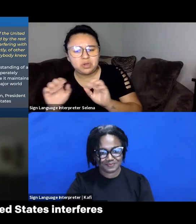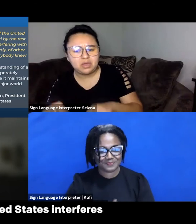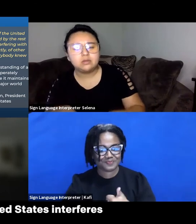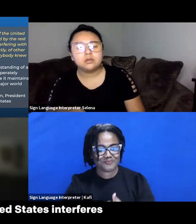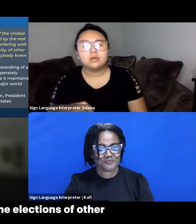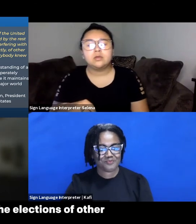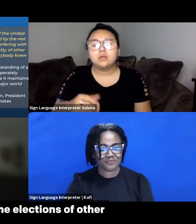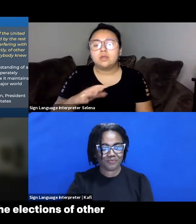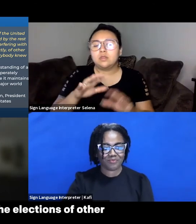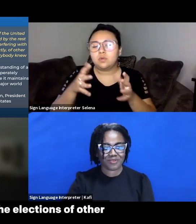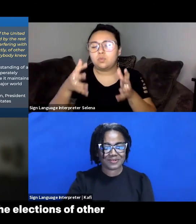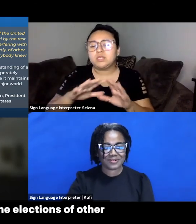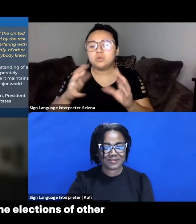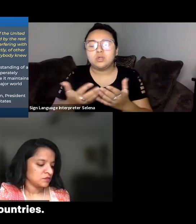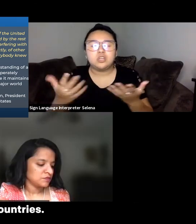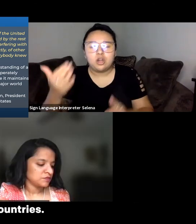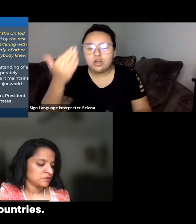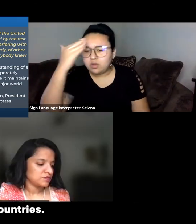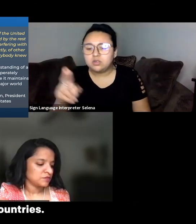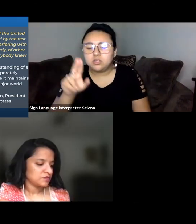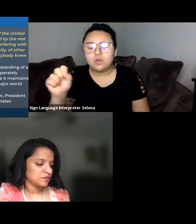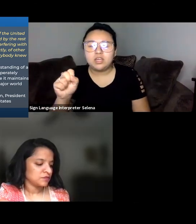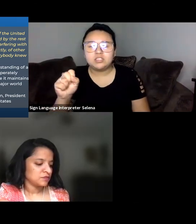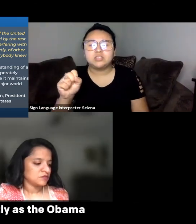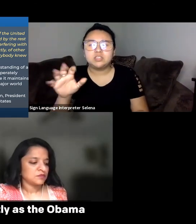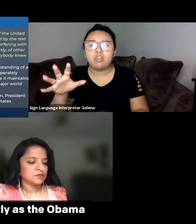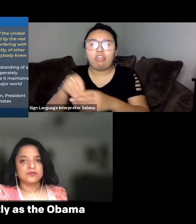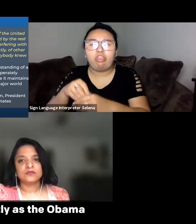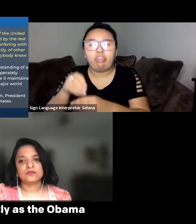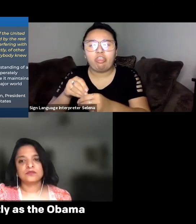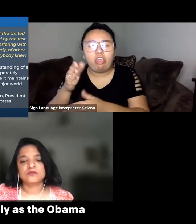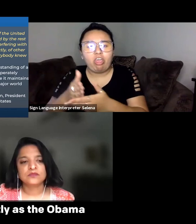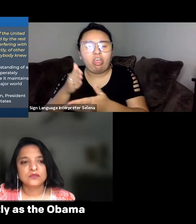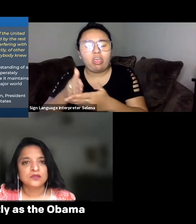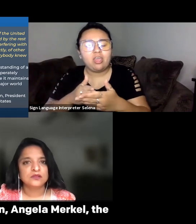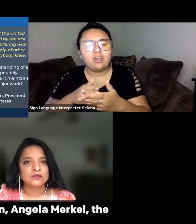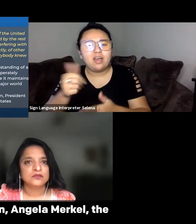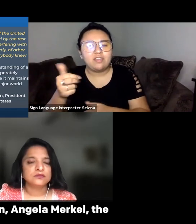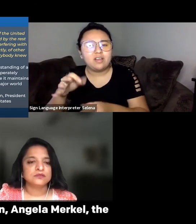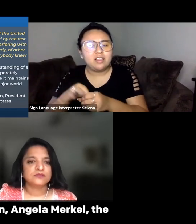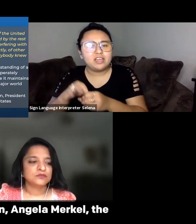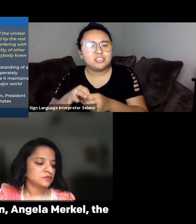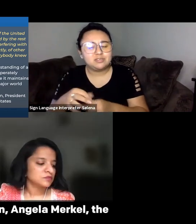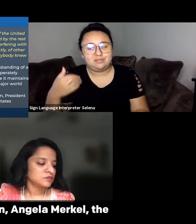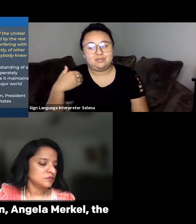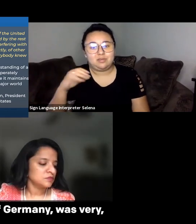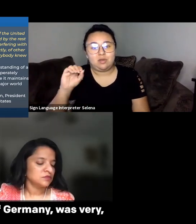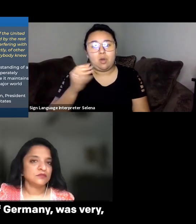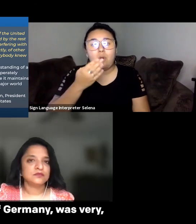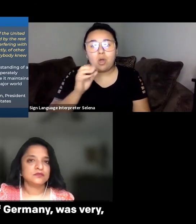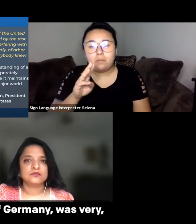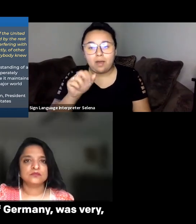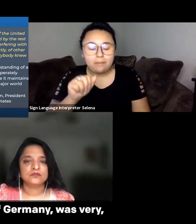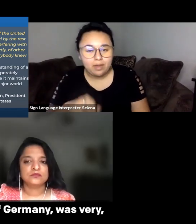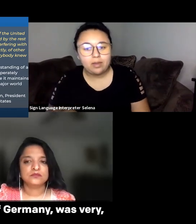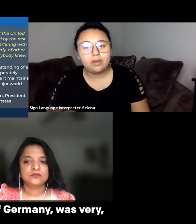States interferes regularly in the elections of other countries. As recently as the Obama administration, Angela Merkel, the Chancellor